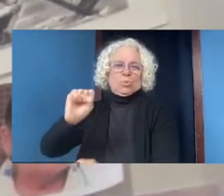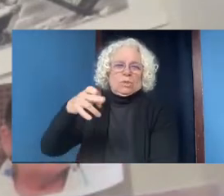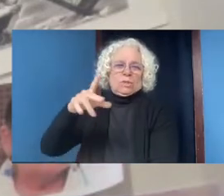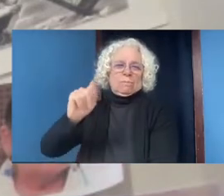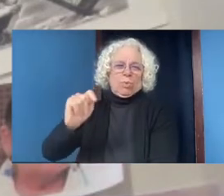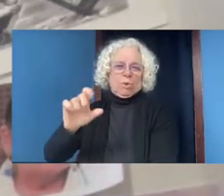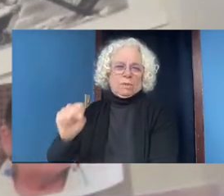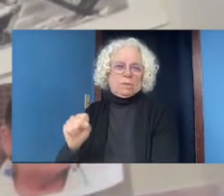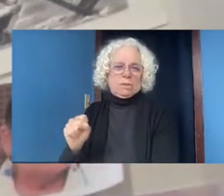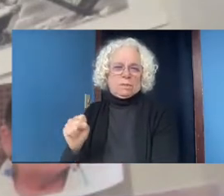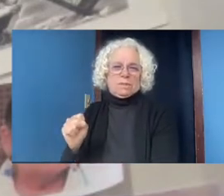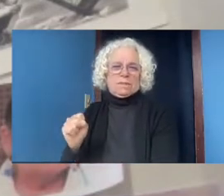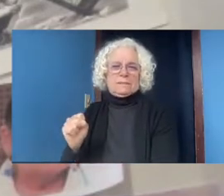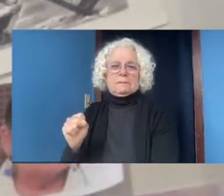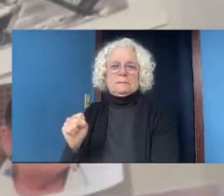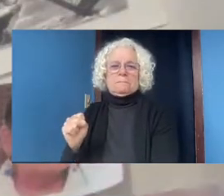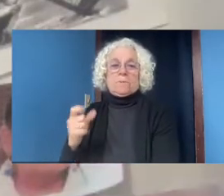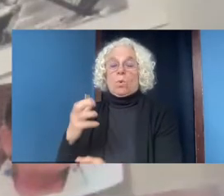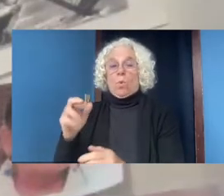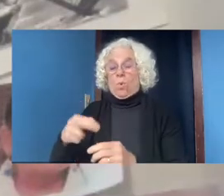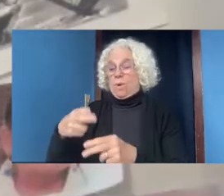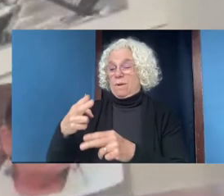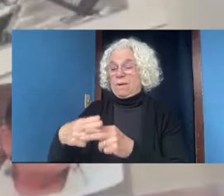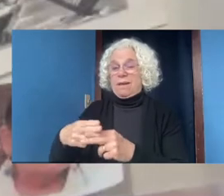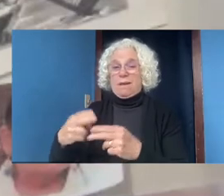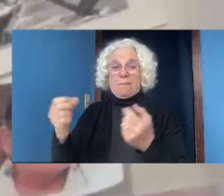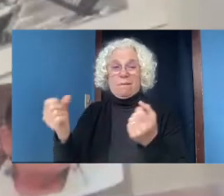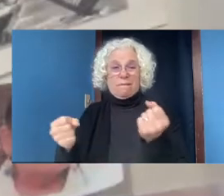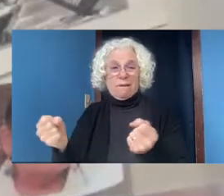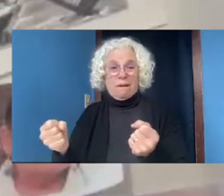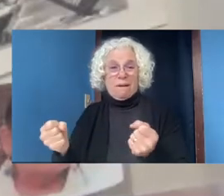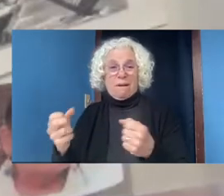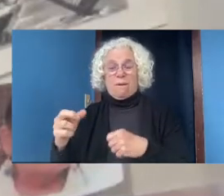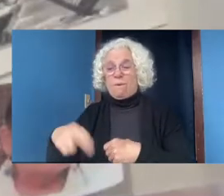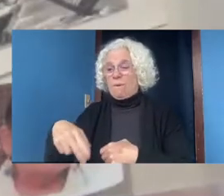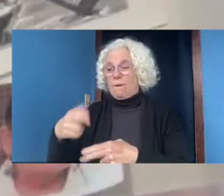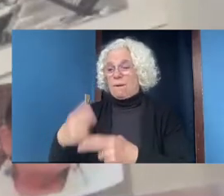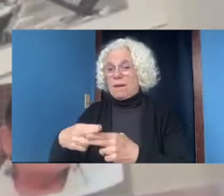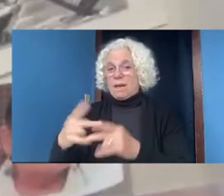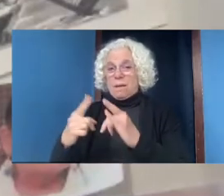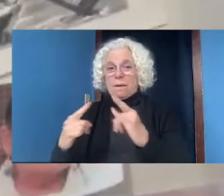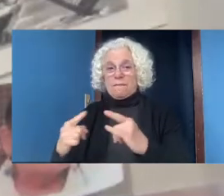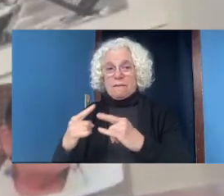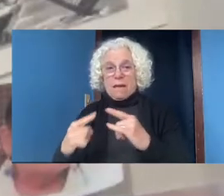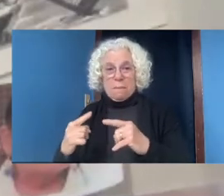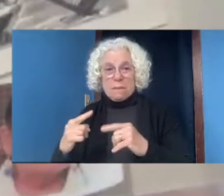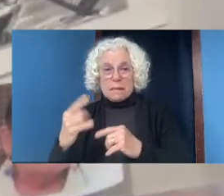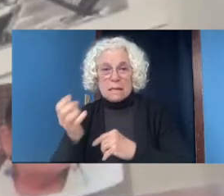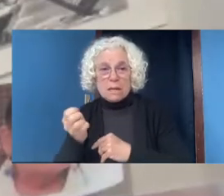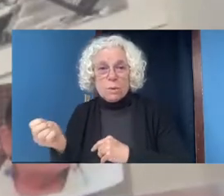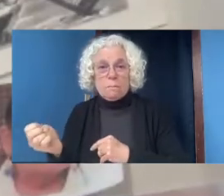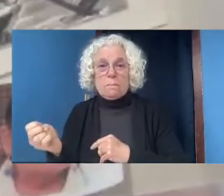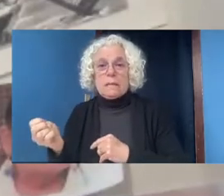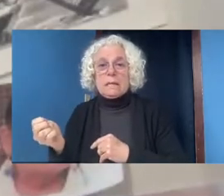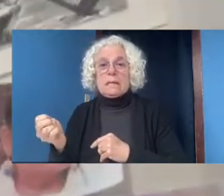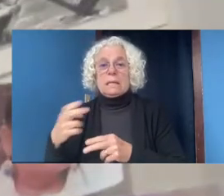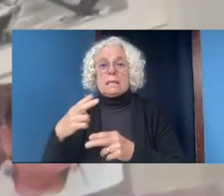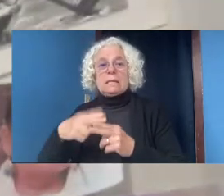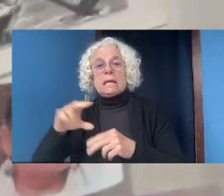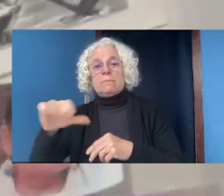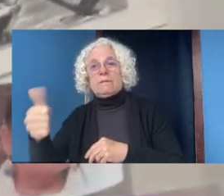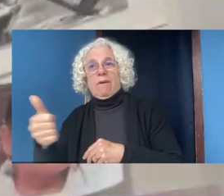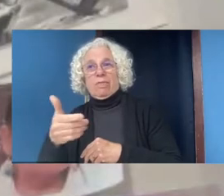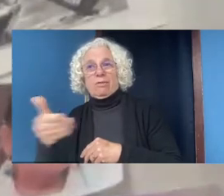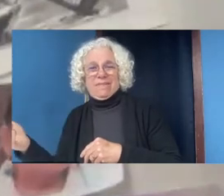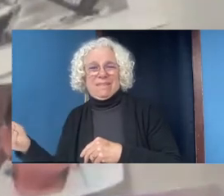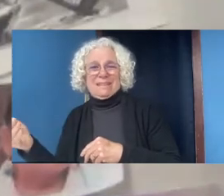brand names for automobiles and camping equipment, names of various other commercial products